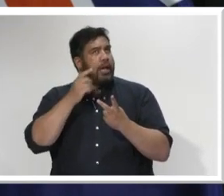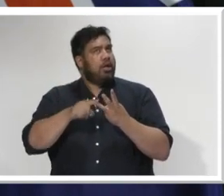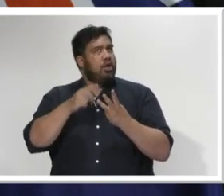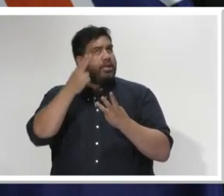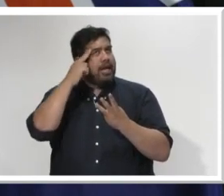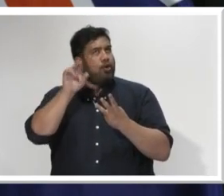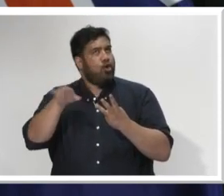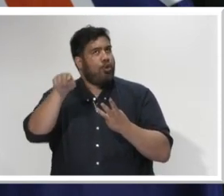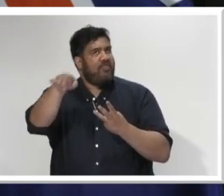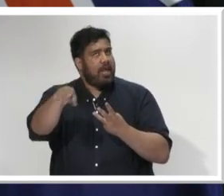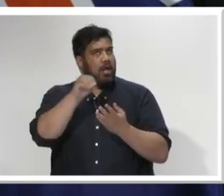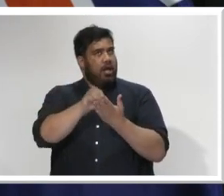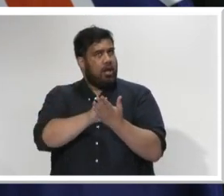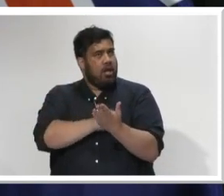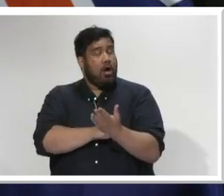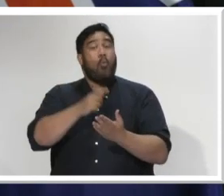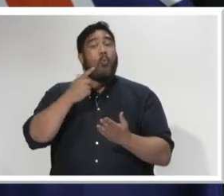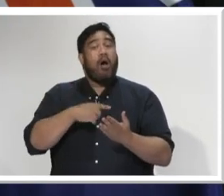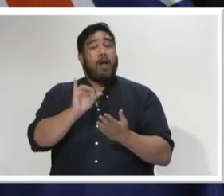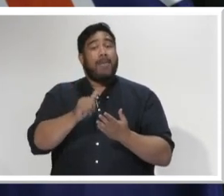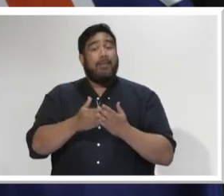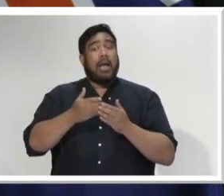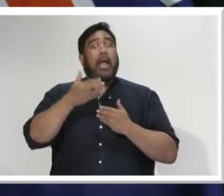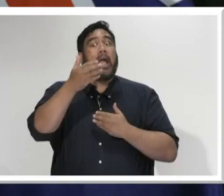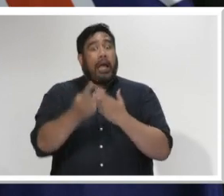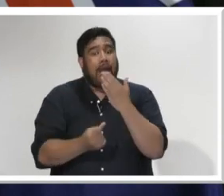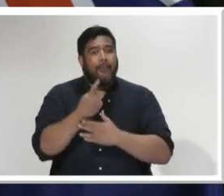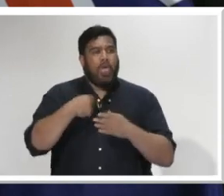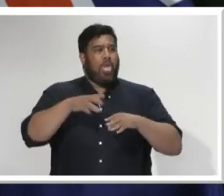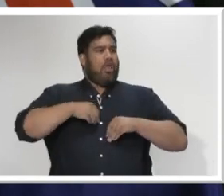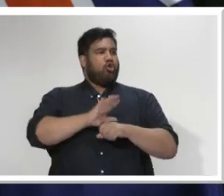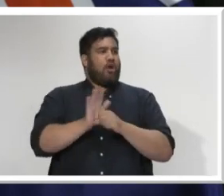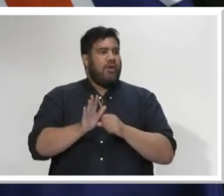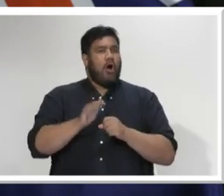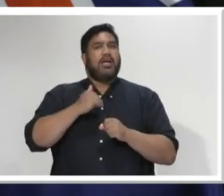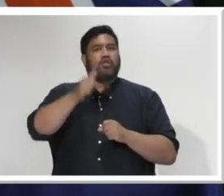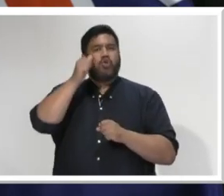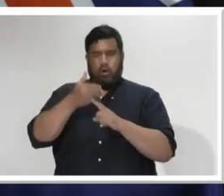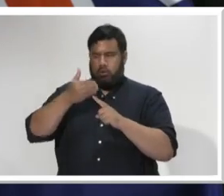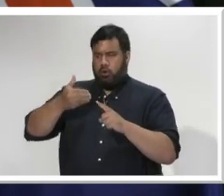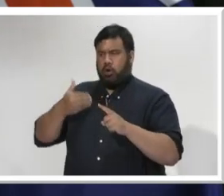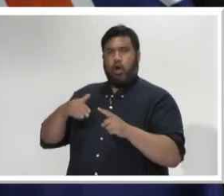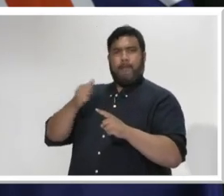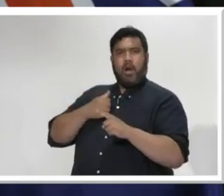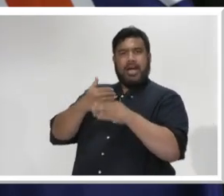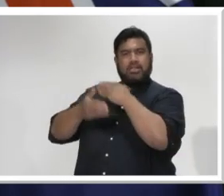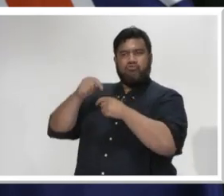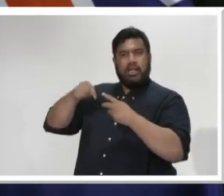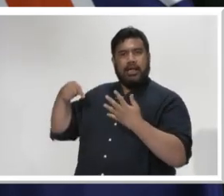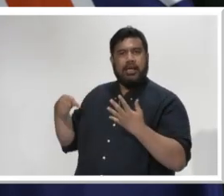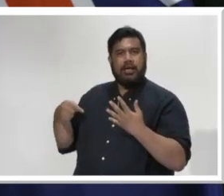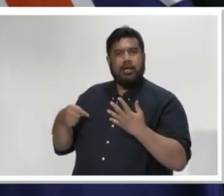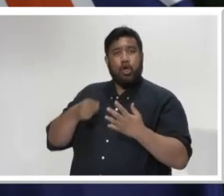find ourselves contacting you because of a potential COVID case. Small changes like this will make the world of